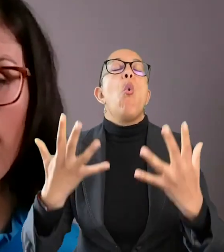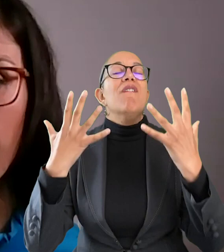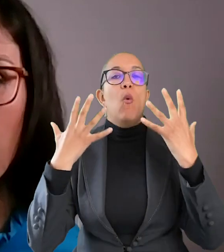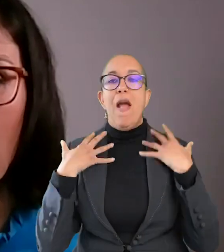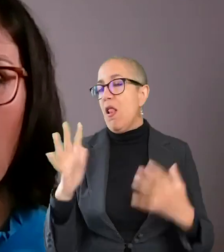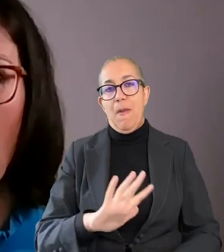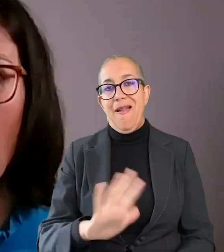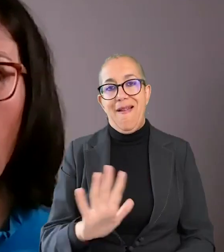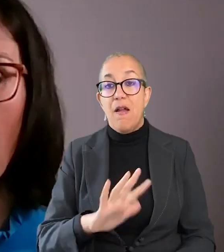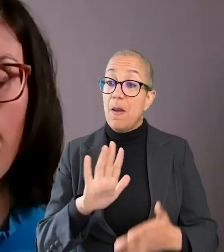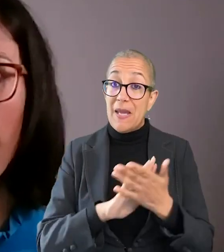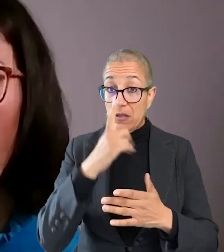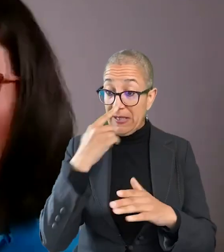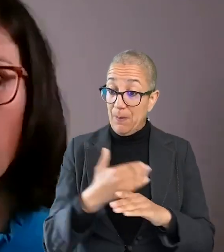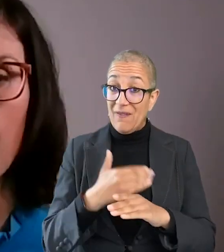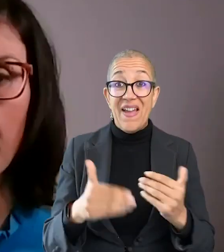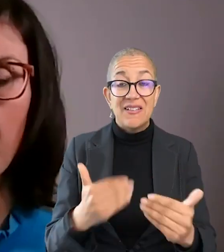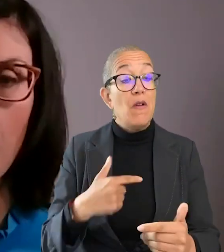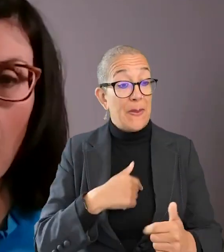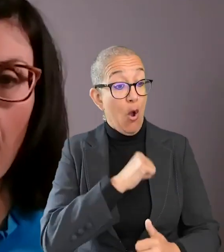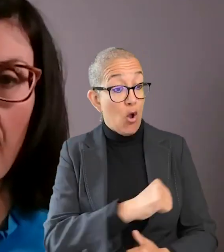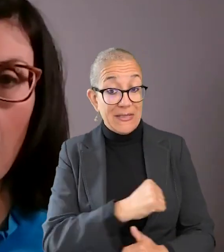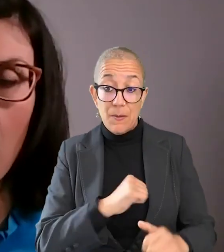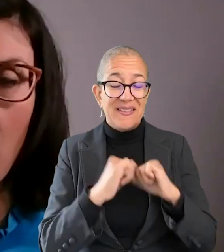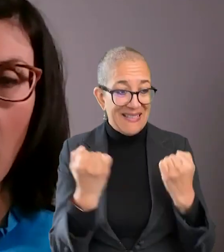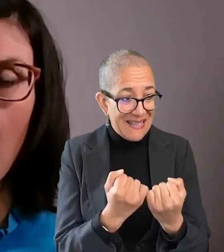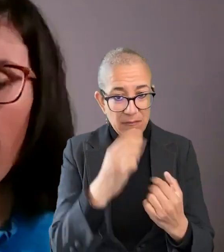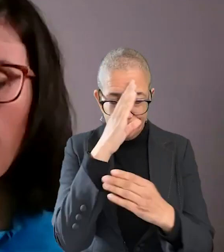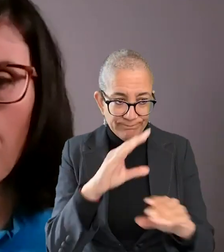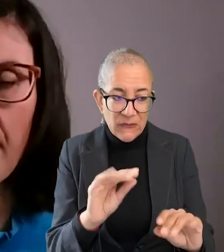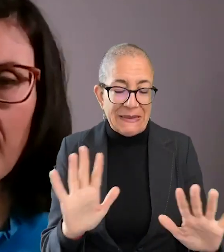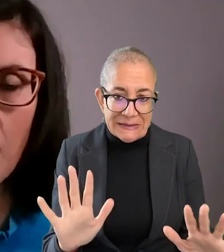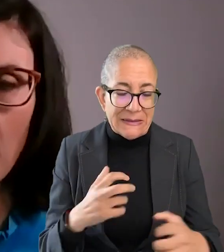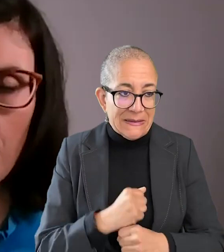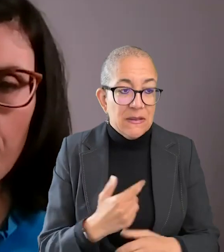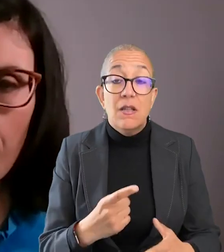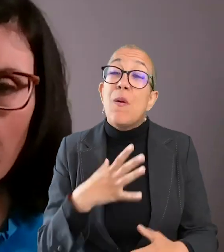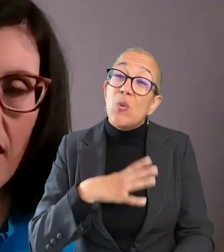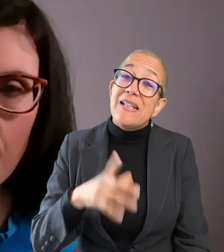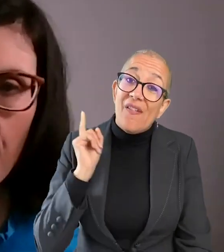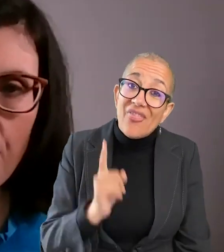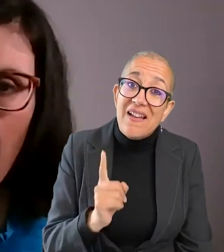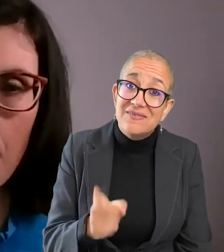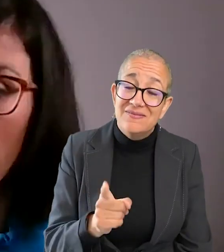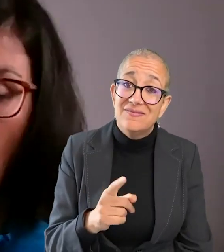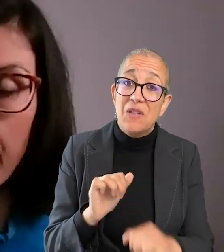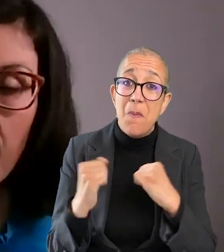and efficient whilst being very honest with my team about where I am. And that's what we need as a party, I would argue now. I mean, we are going to come